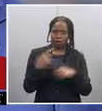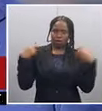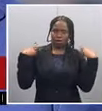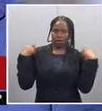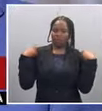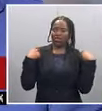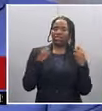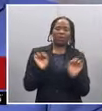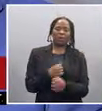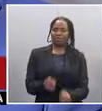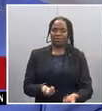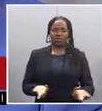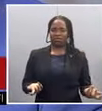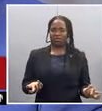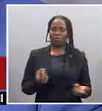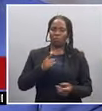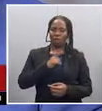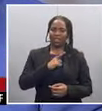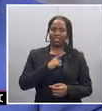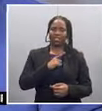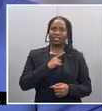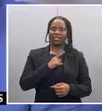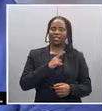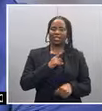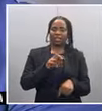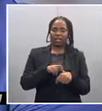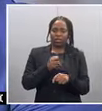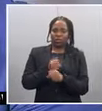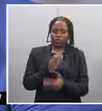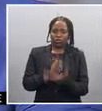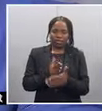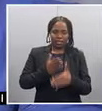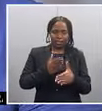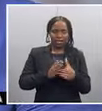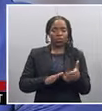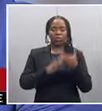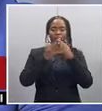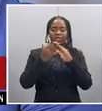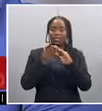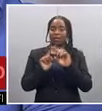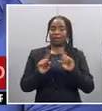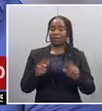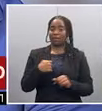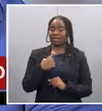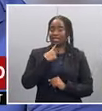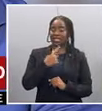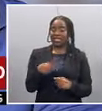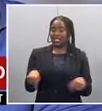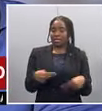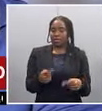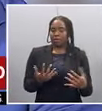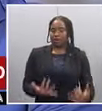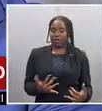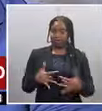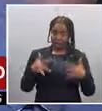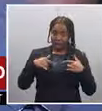with the security, because we need to ensure that we push the service delivery. So what I can say that it is very scary to live in